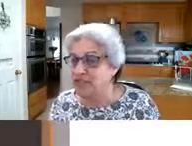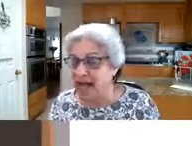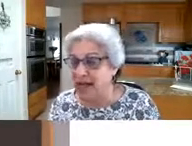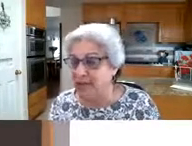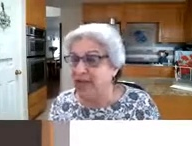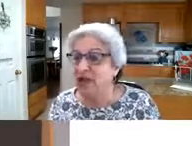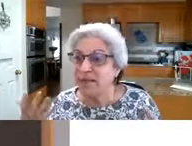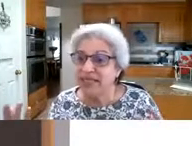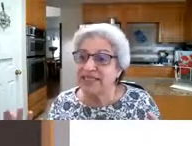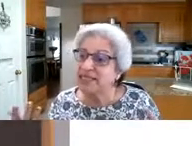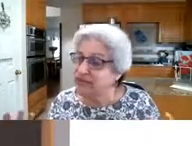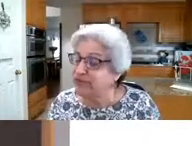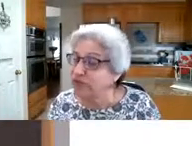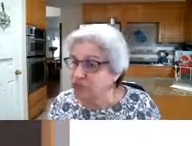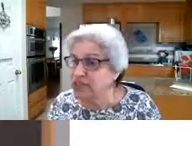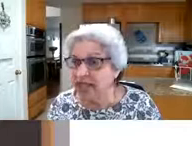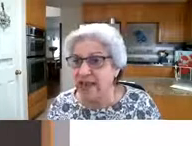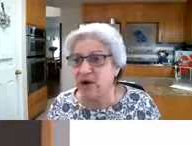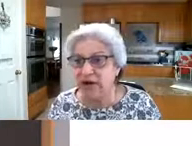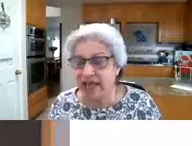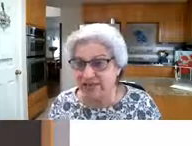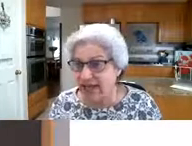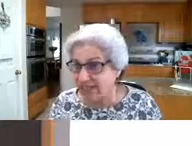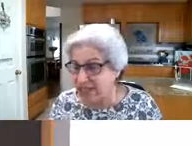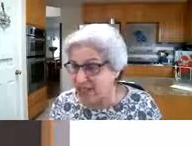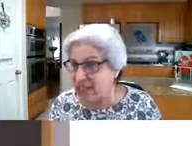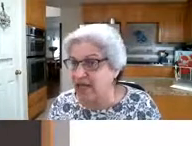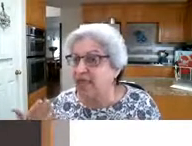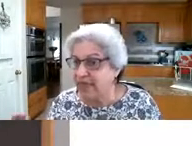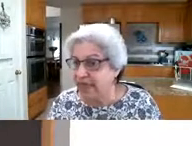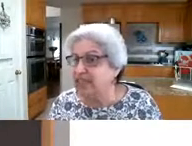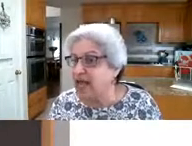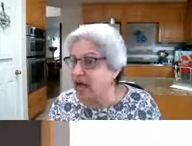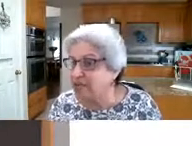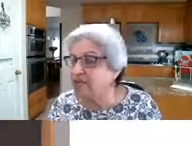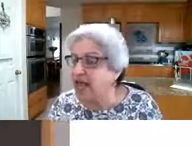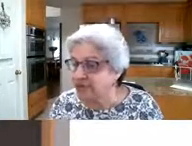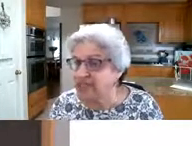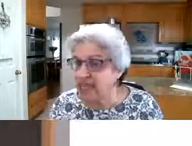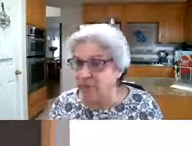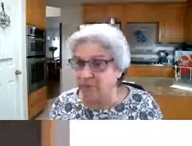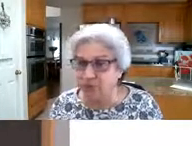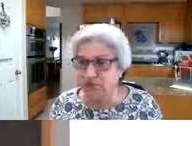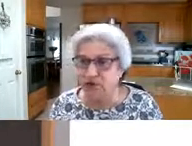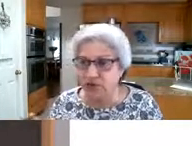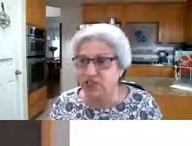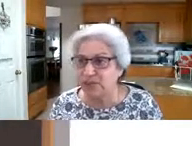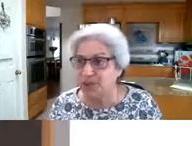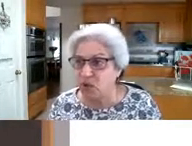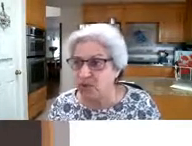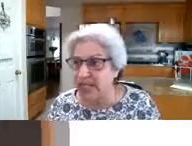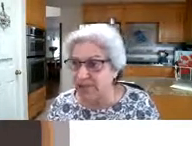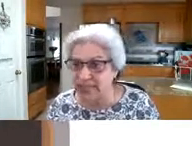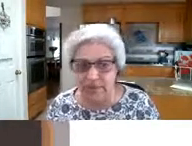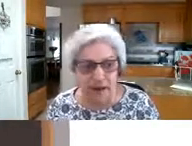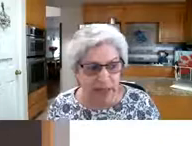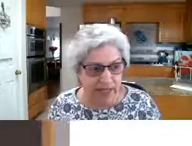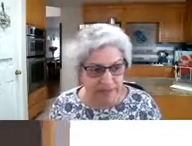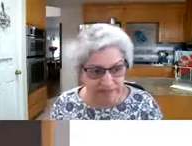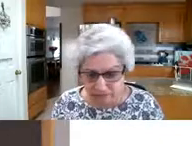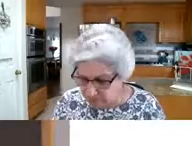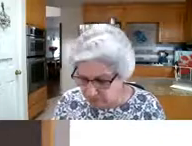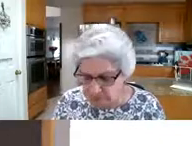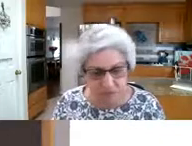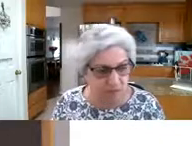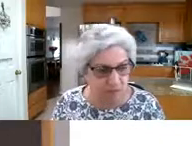for the first time because it's the first mRNA vaccine that has gotten FDA approval to be rolled out to the